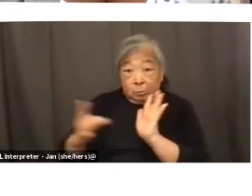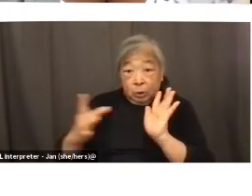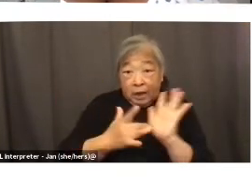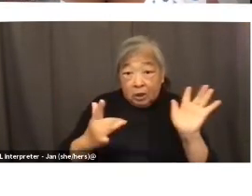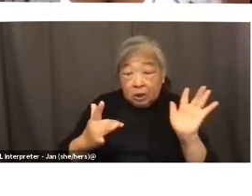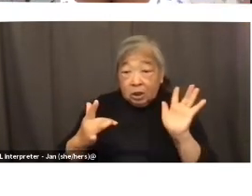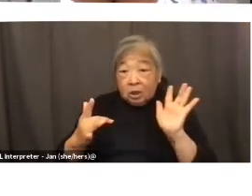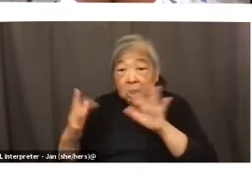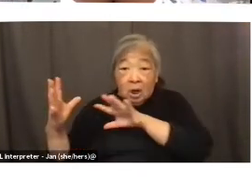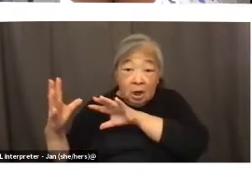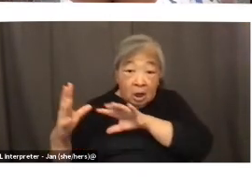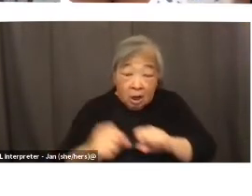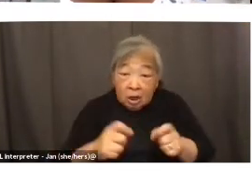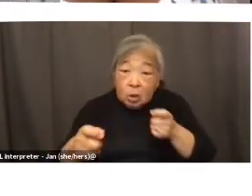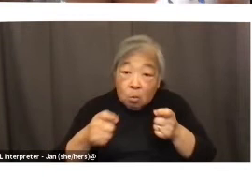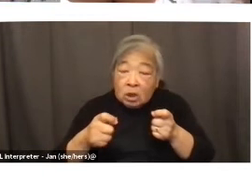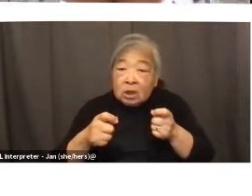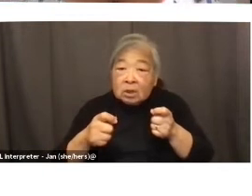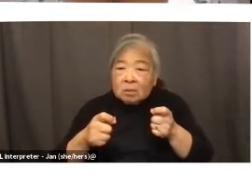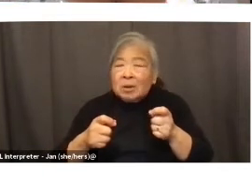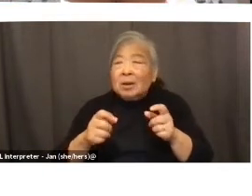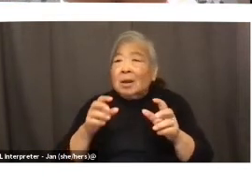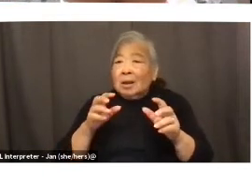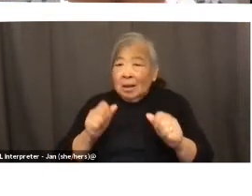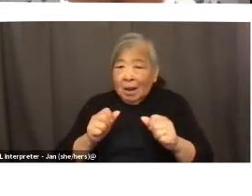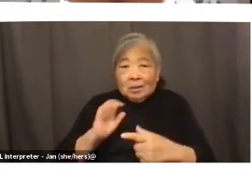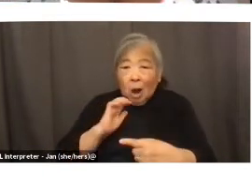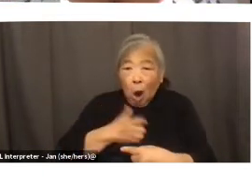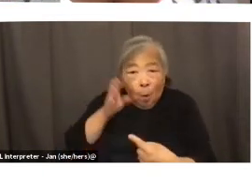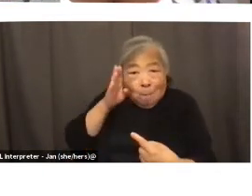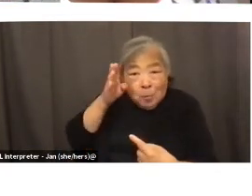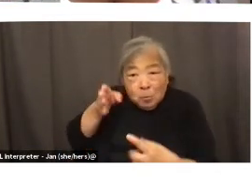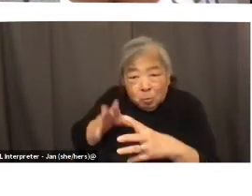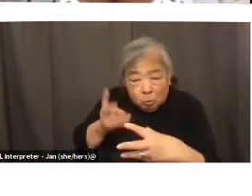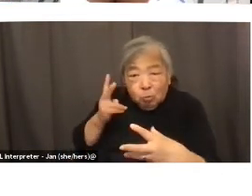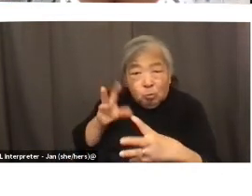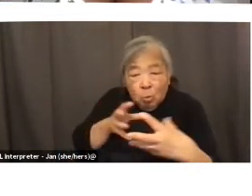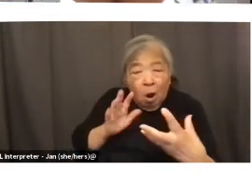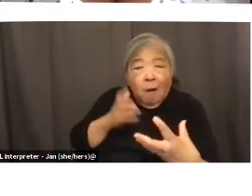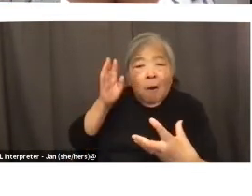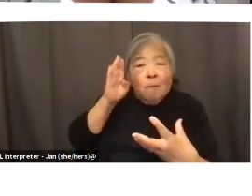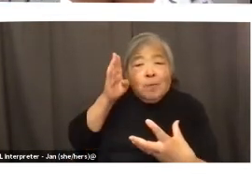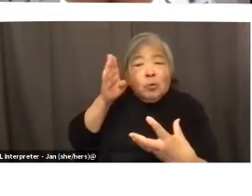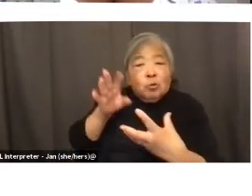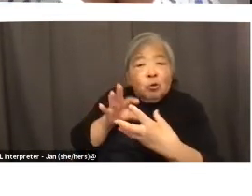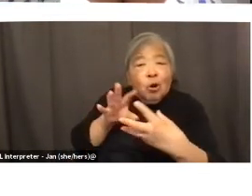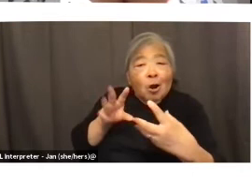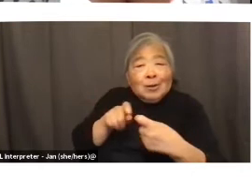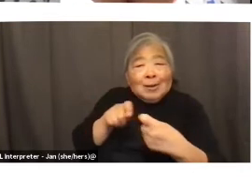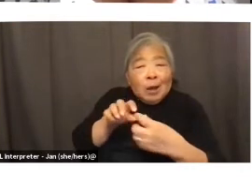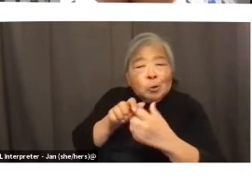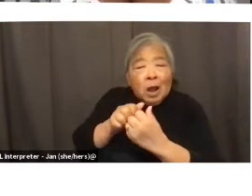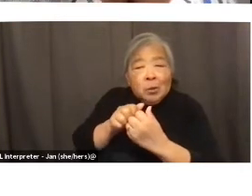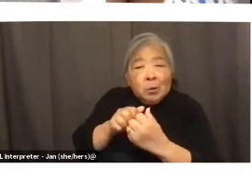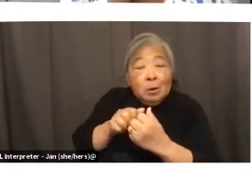So while yes, our fates are absolutely tied up with one another, We also do have different experiences.